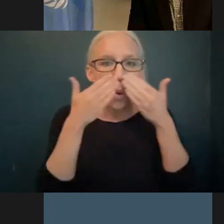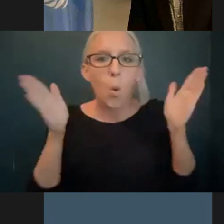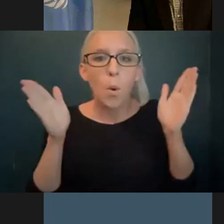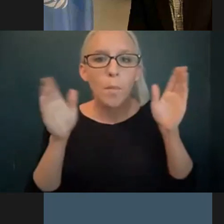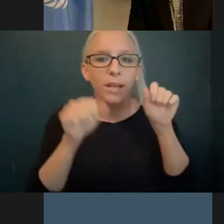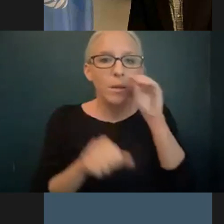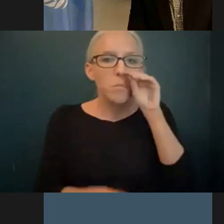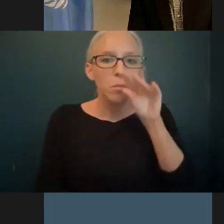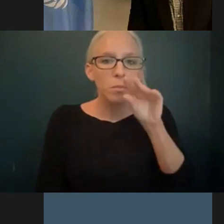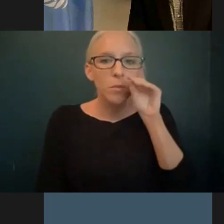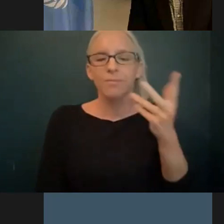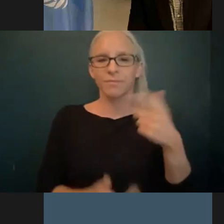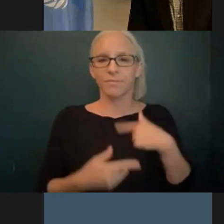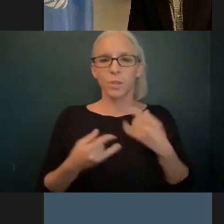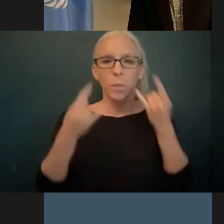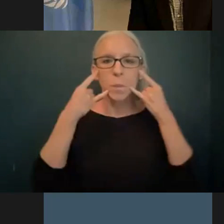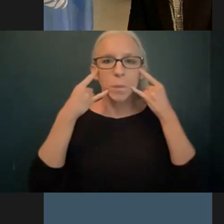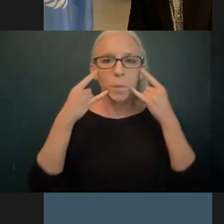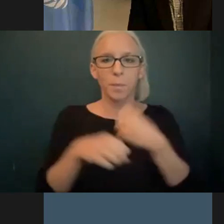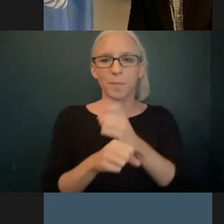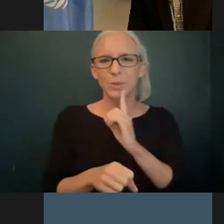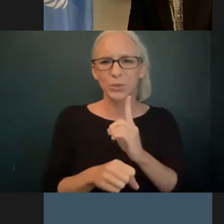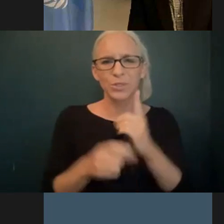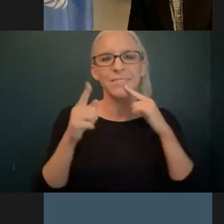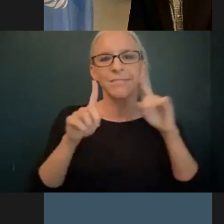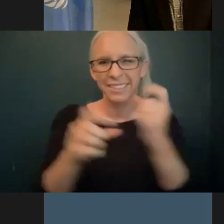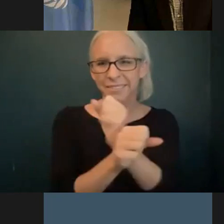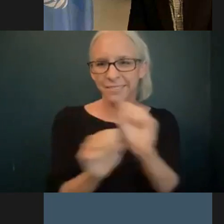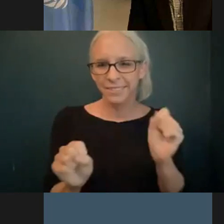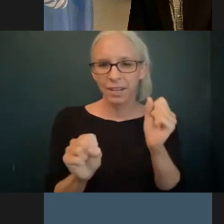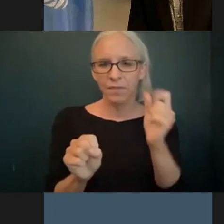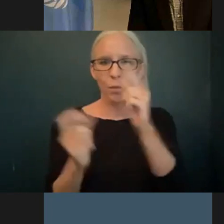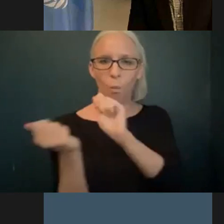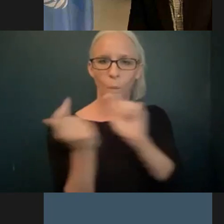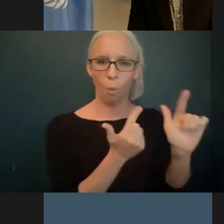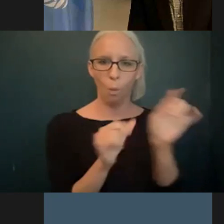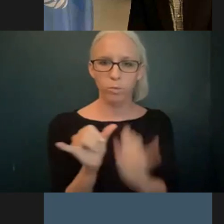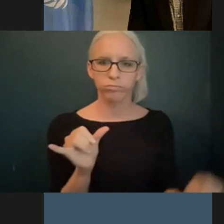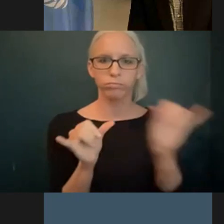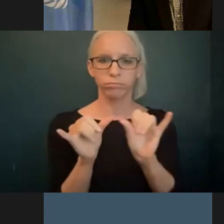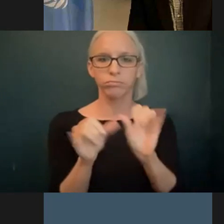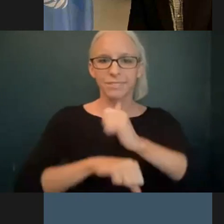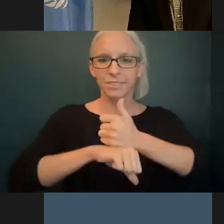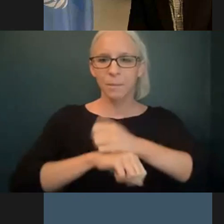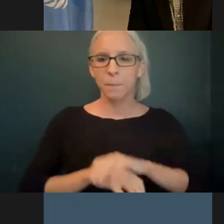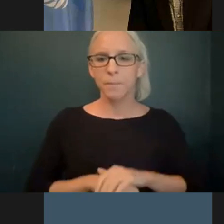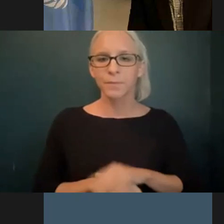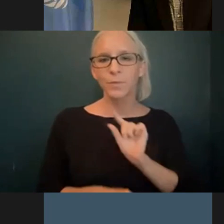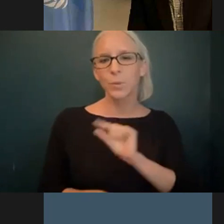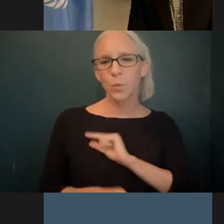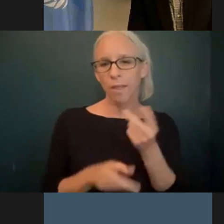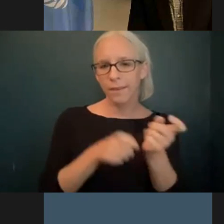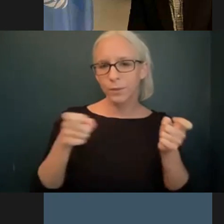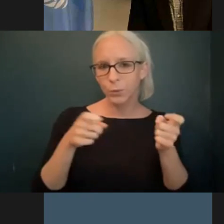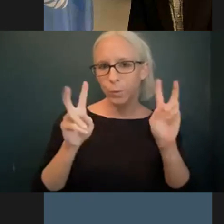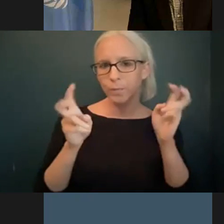that out. So it's the way that we guarantee that everyone's wearing a good mask, because there's no quality control. Okay. It